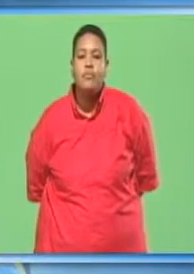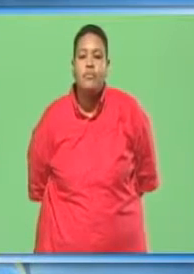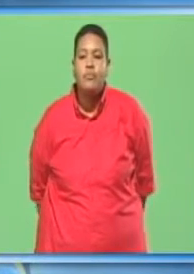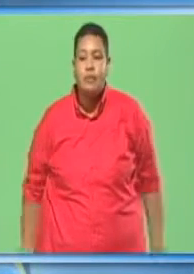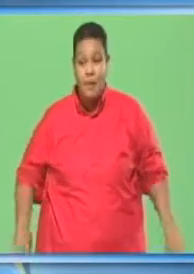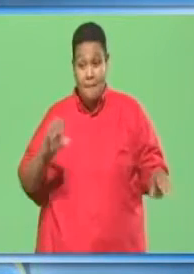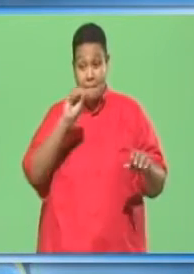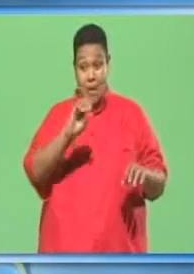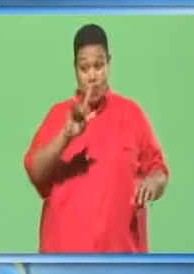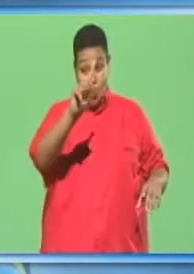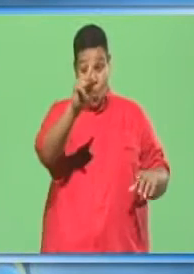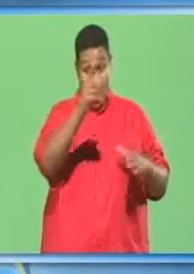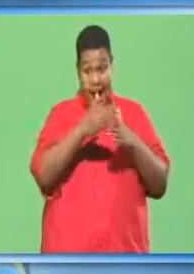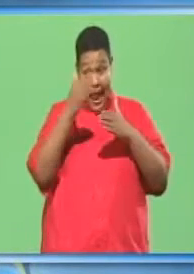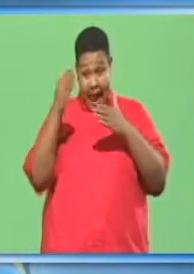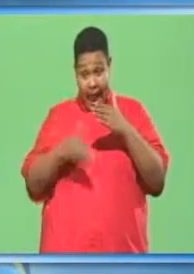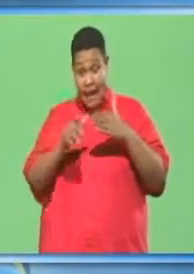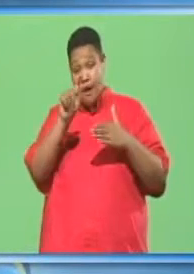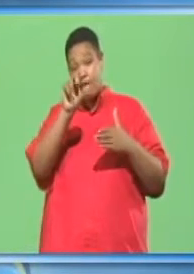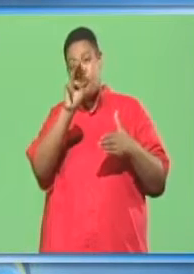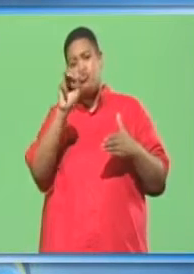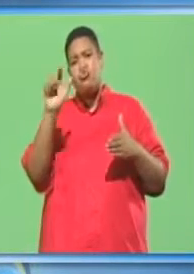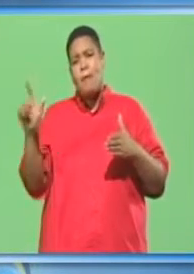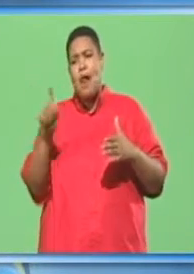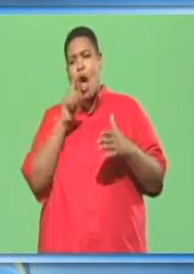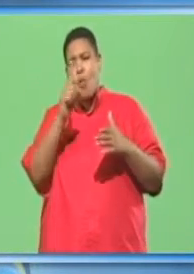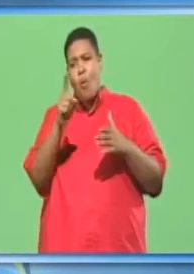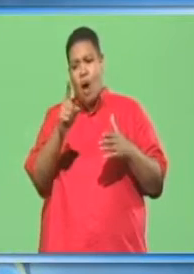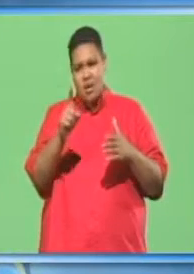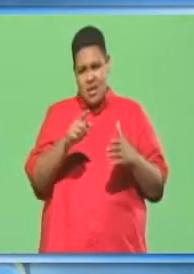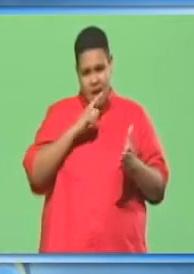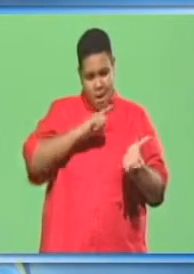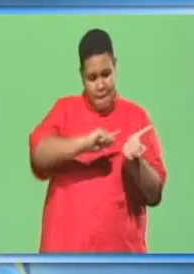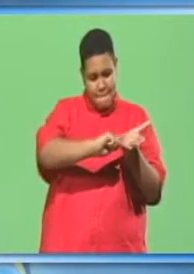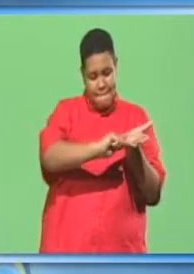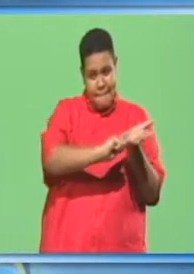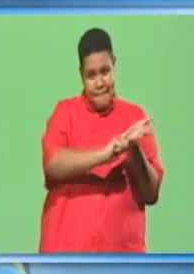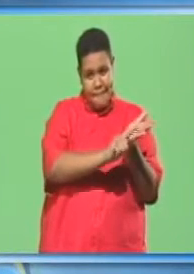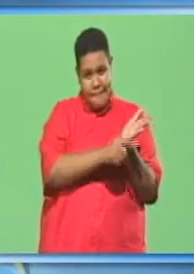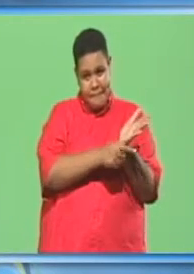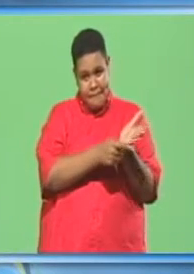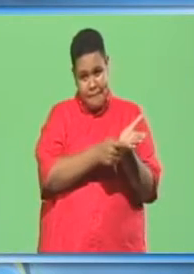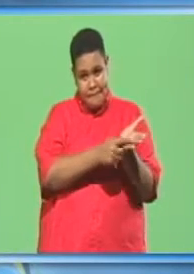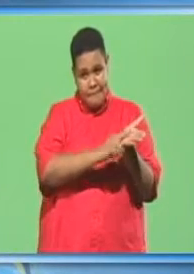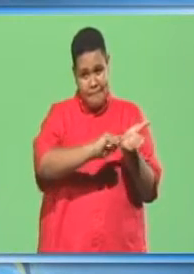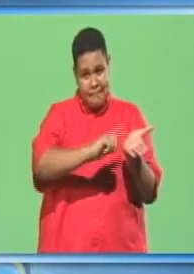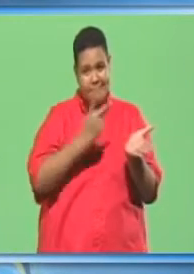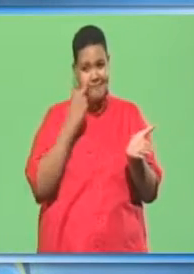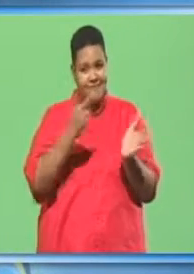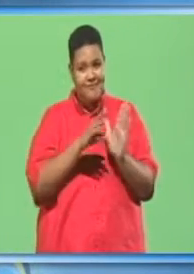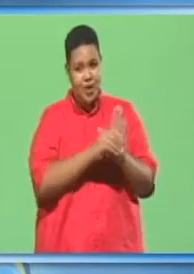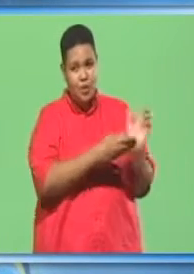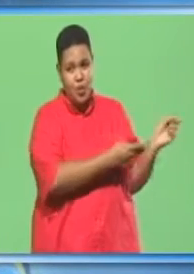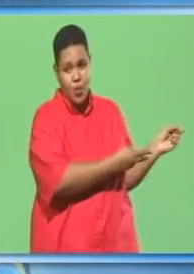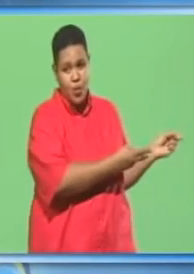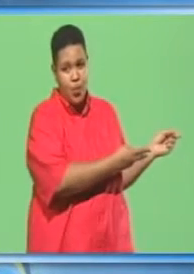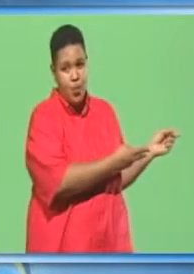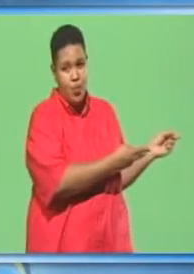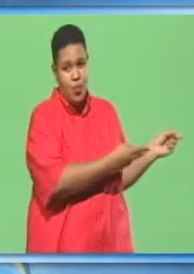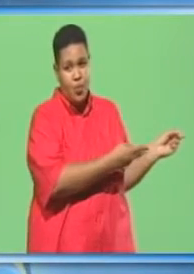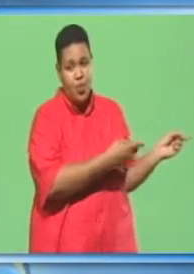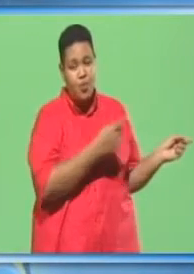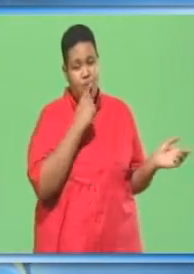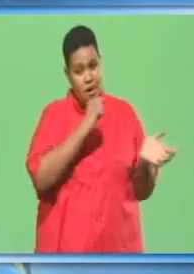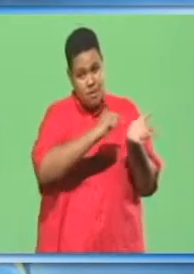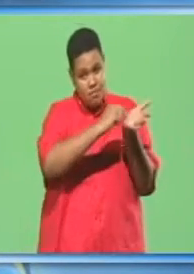Place one end of the trammel on one of the mark on the side piece and the other end on the line that was marked on